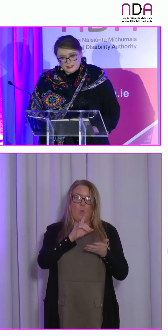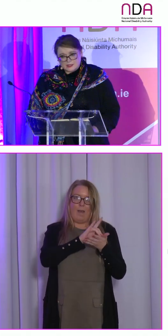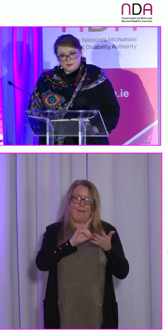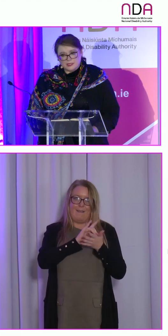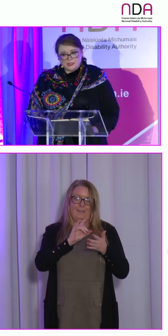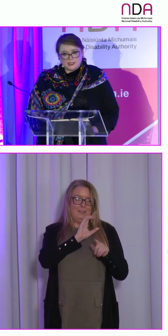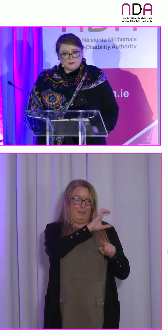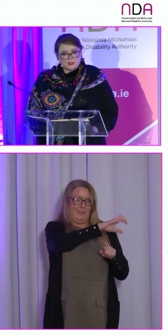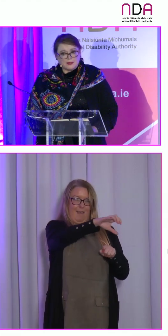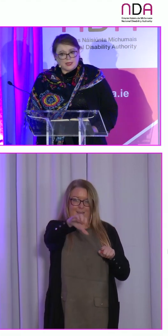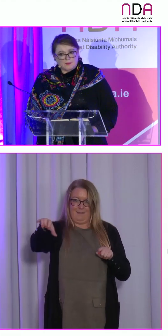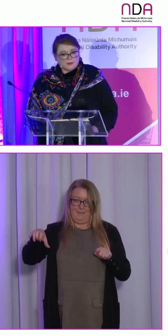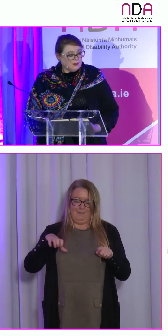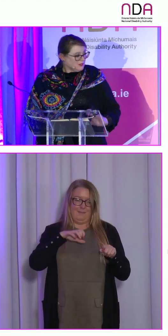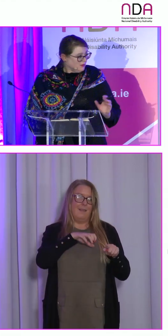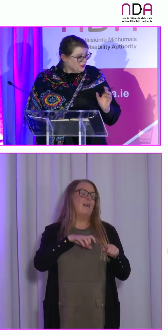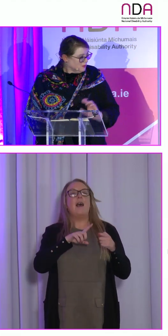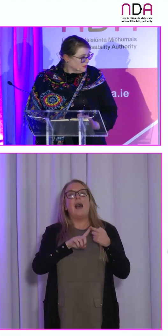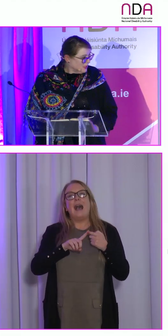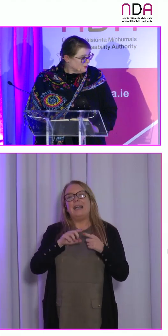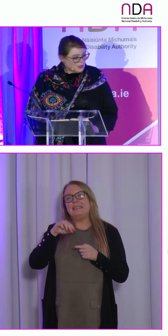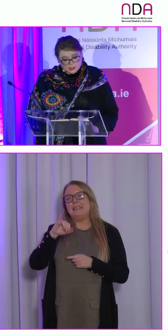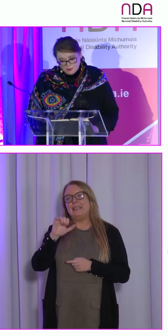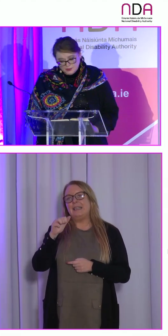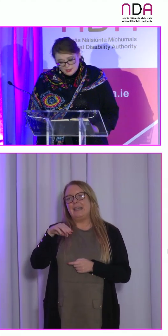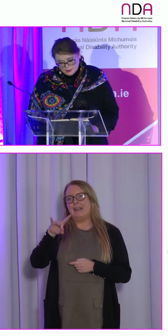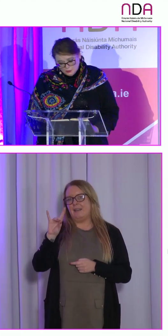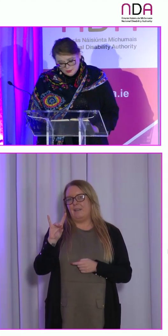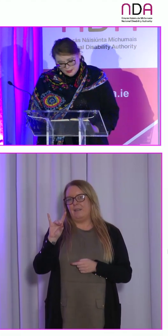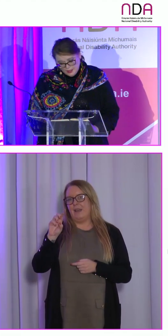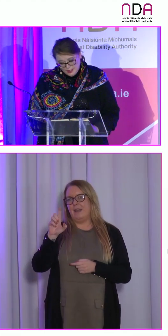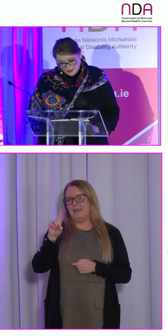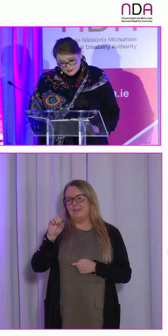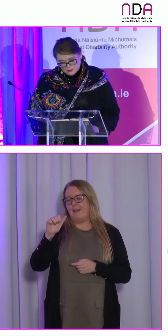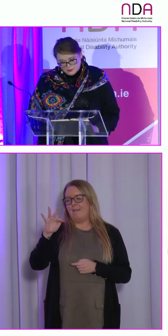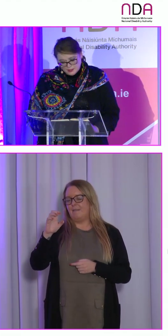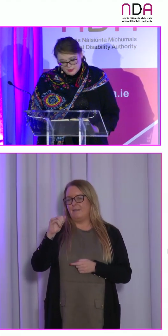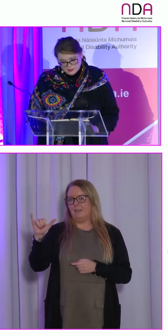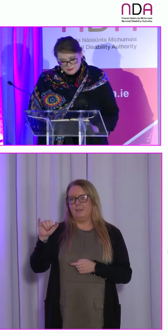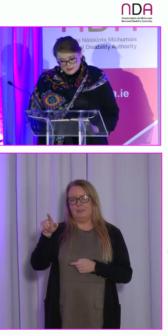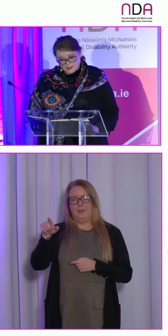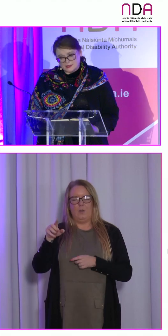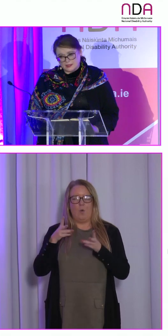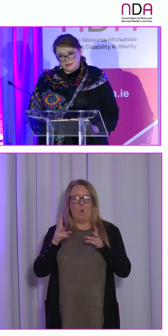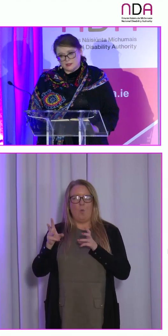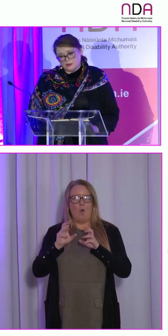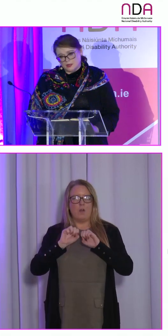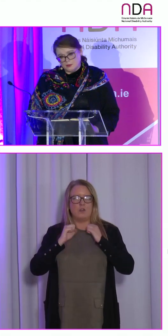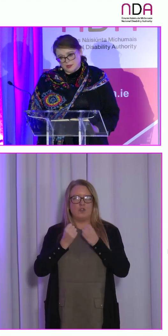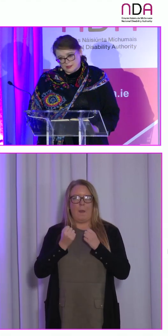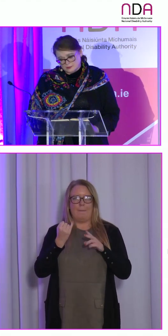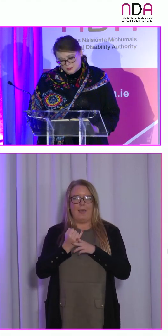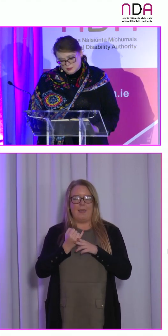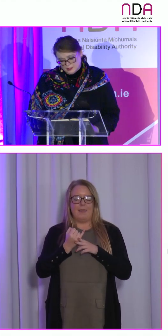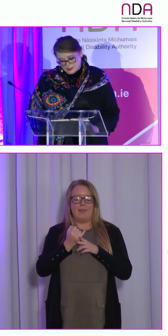in recent communications with Niamh Daffy, we had a workshop in Athlone, and they gave us some insights into how